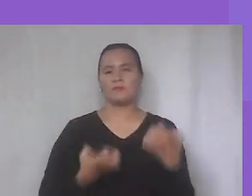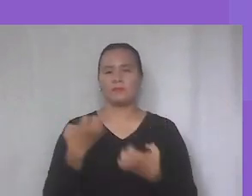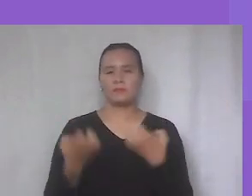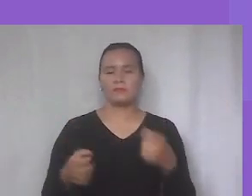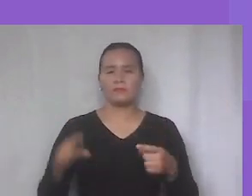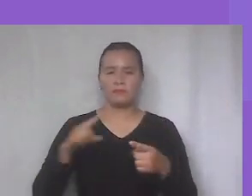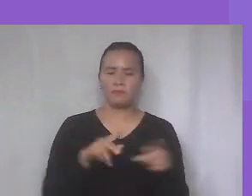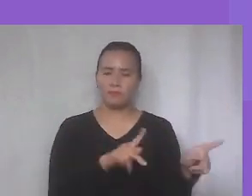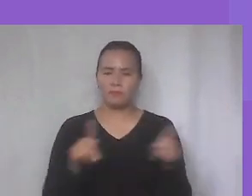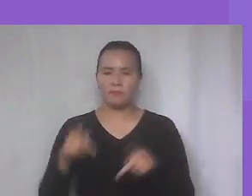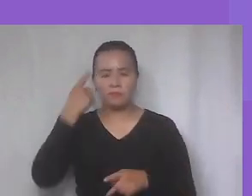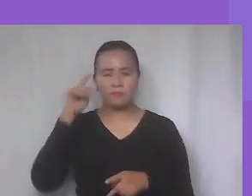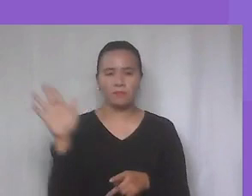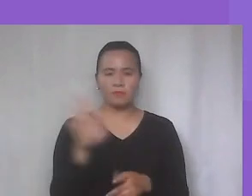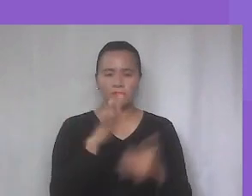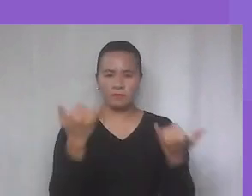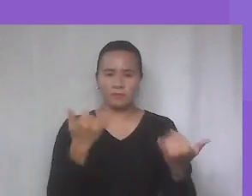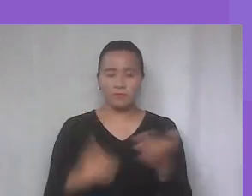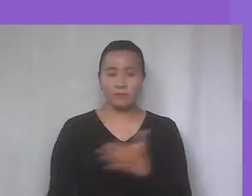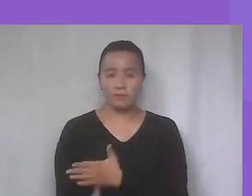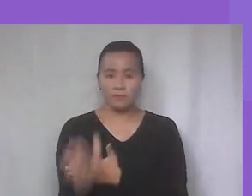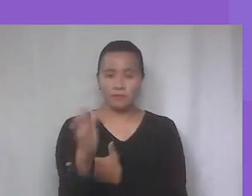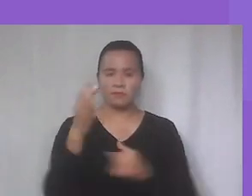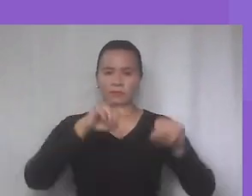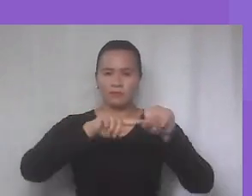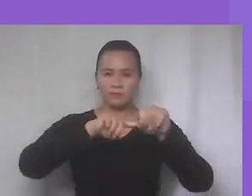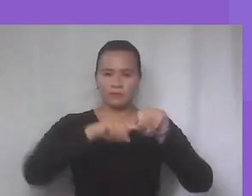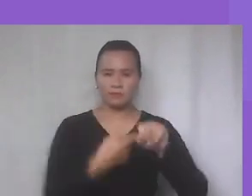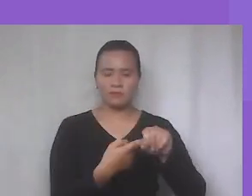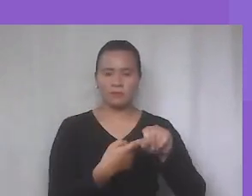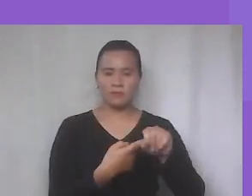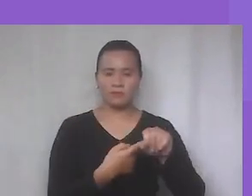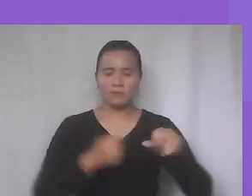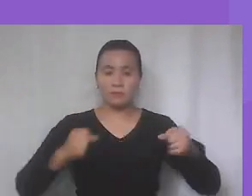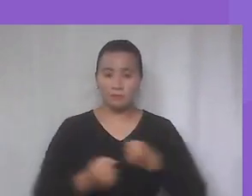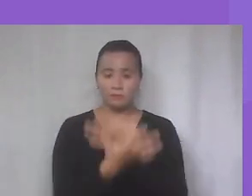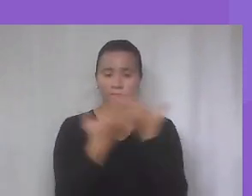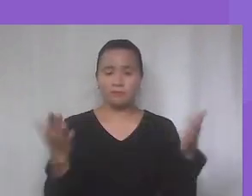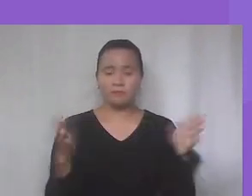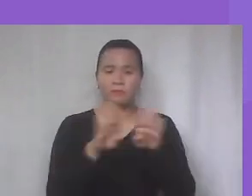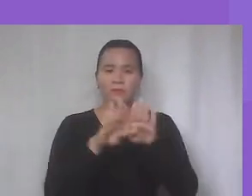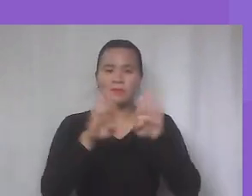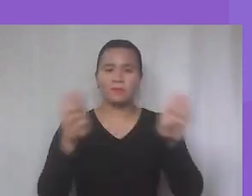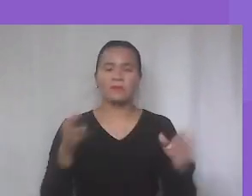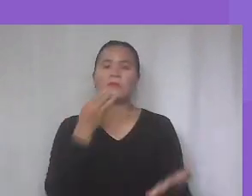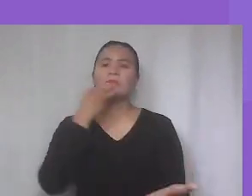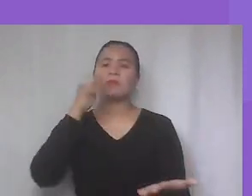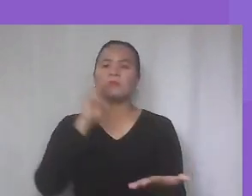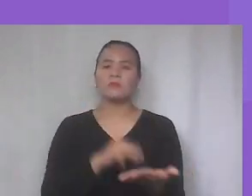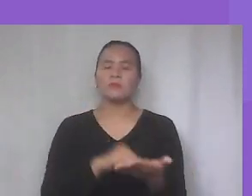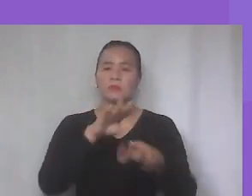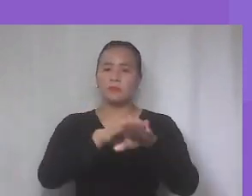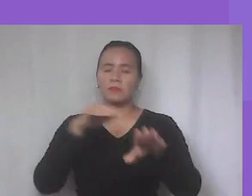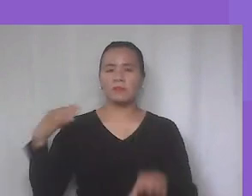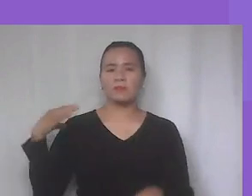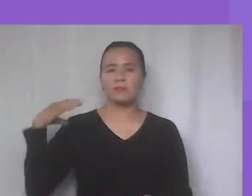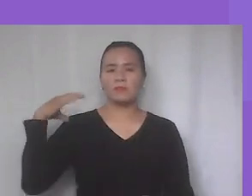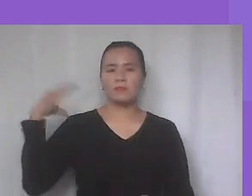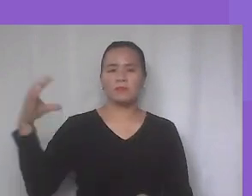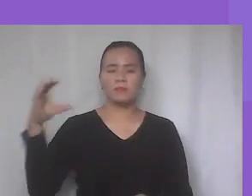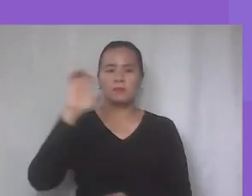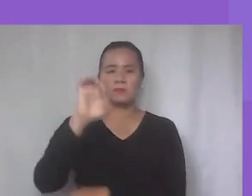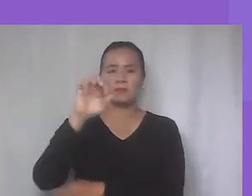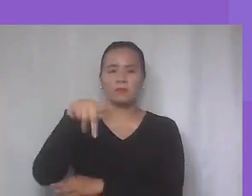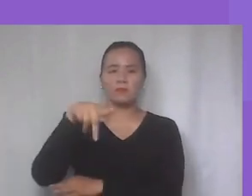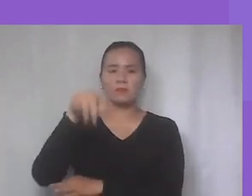morning. And to start off, to give his opening message, may I call on the Chief Education Program